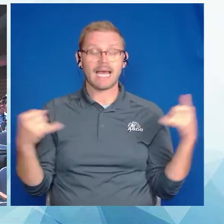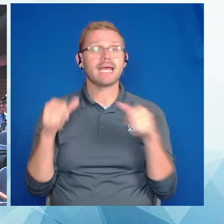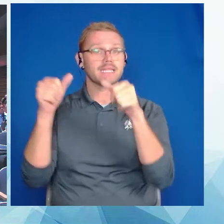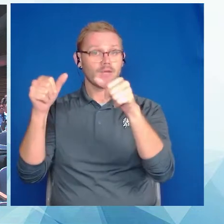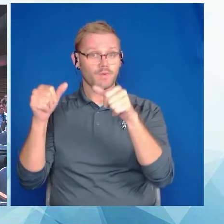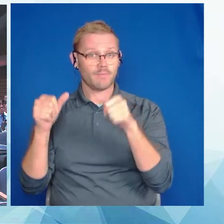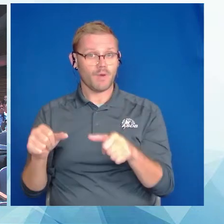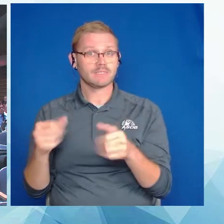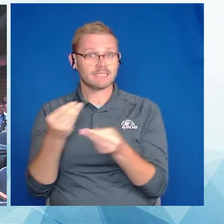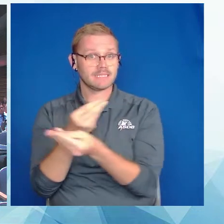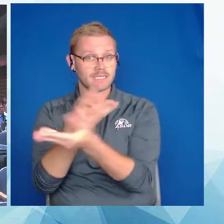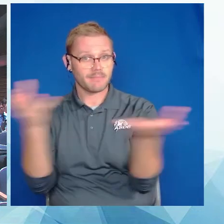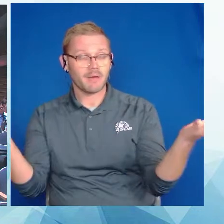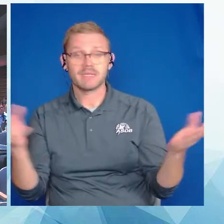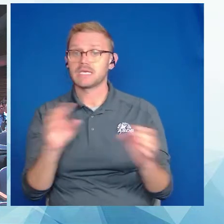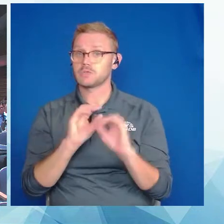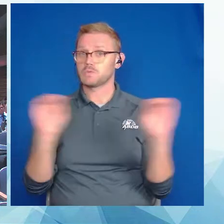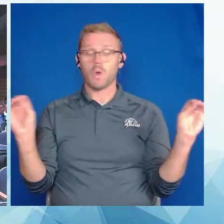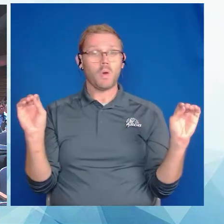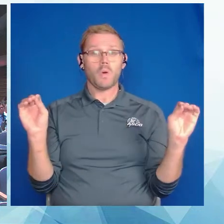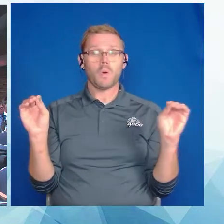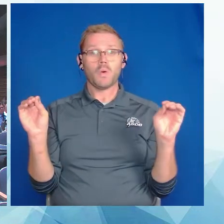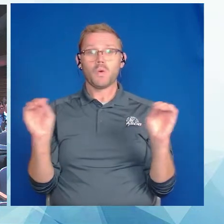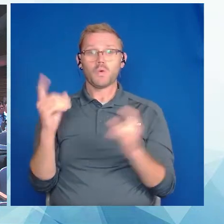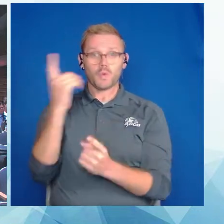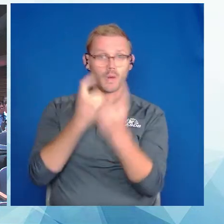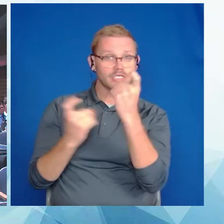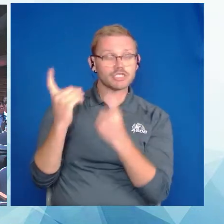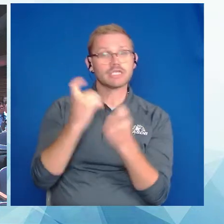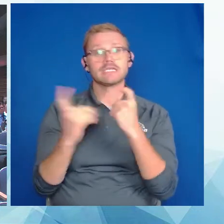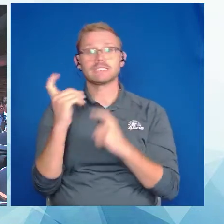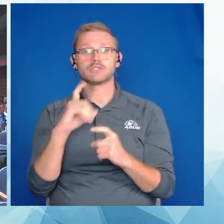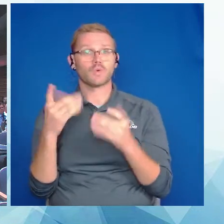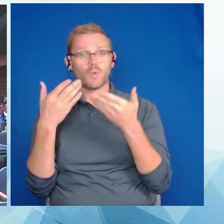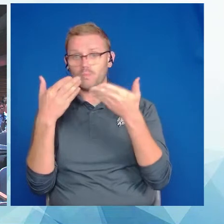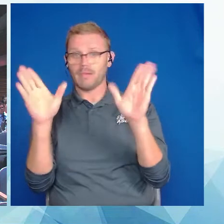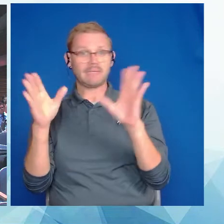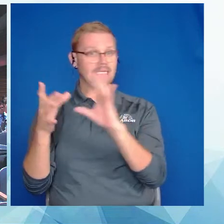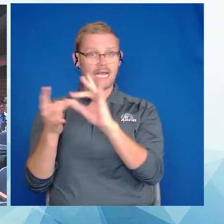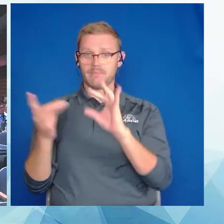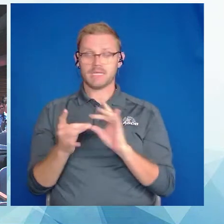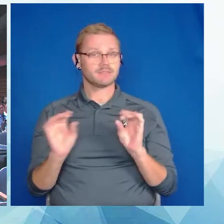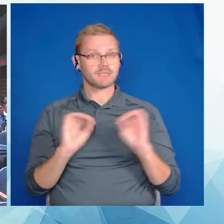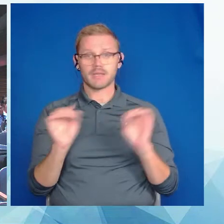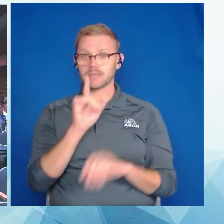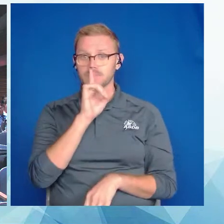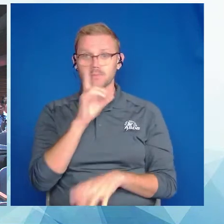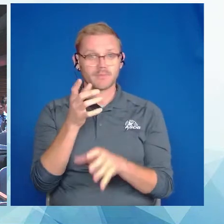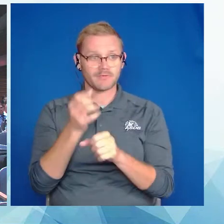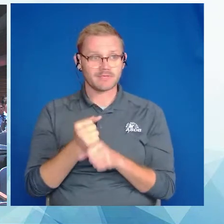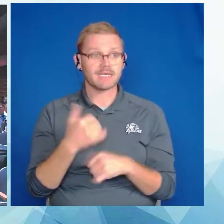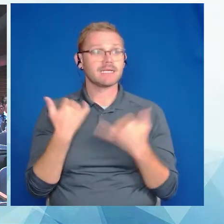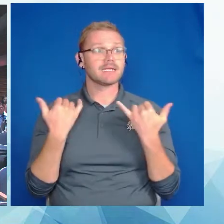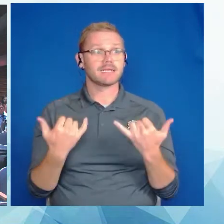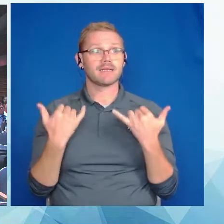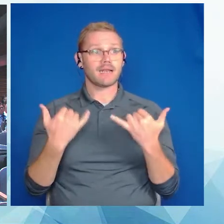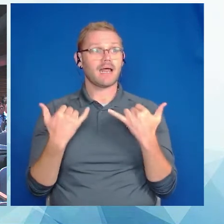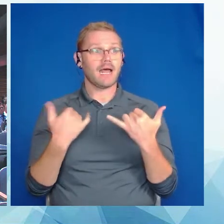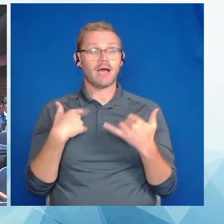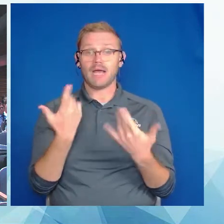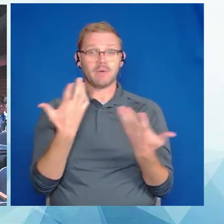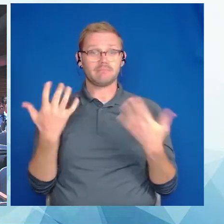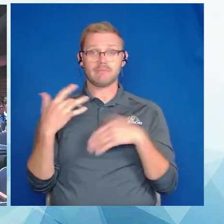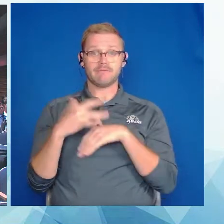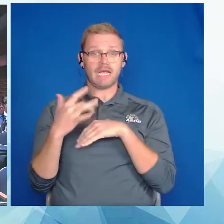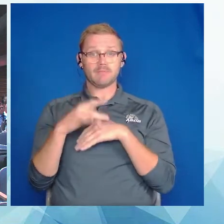We have not received any questions or public comment. And at this time, I would just like to make myself